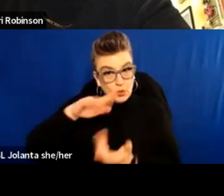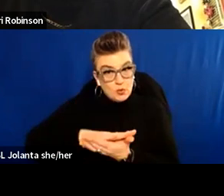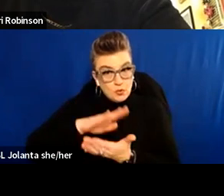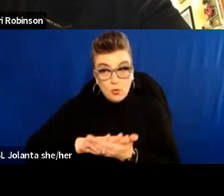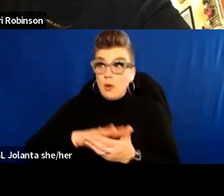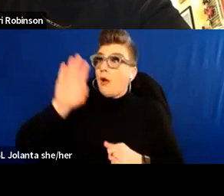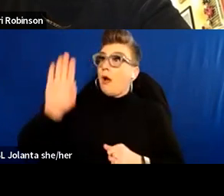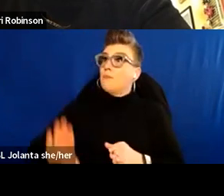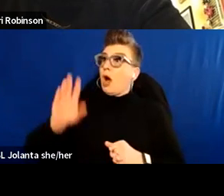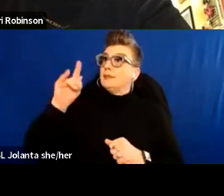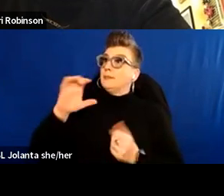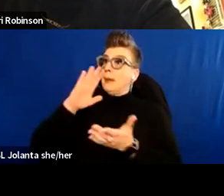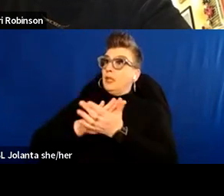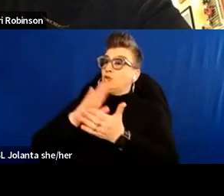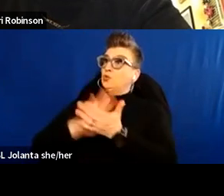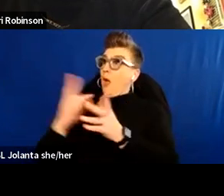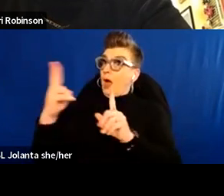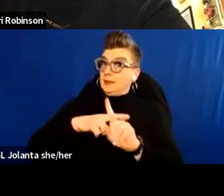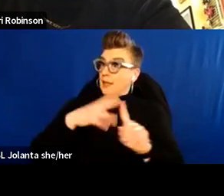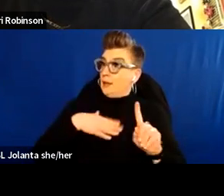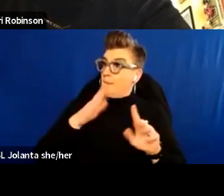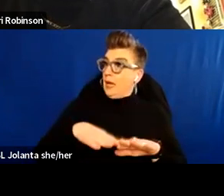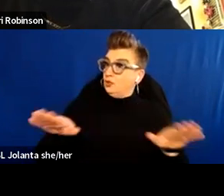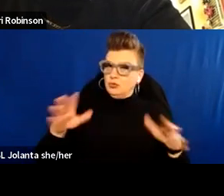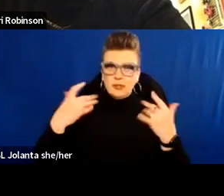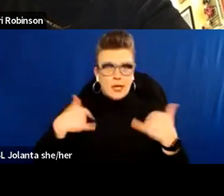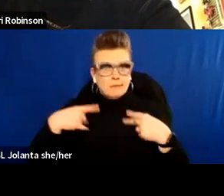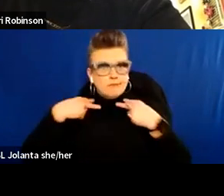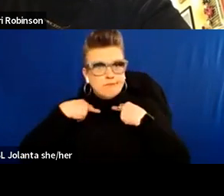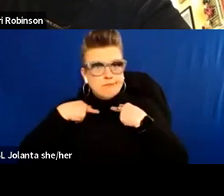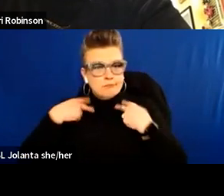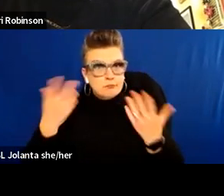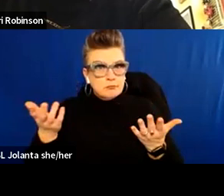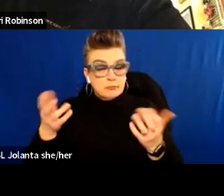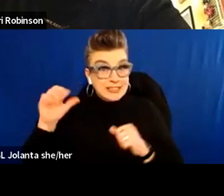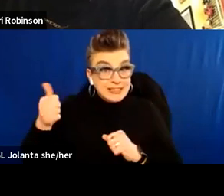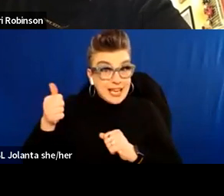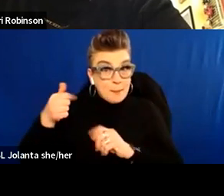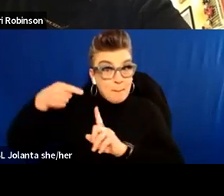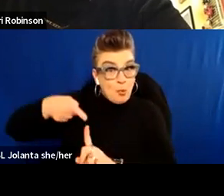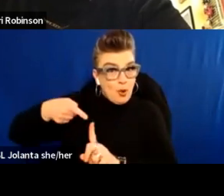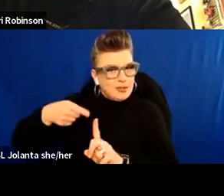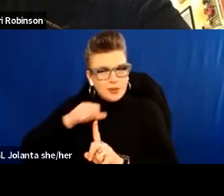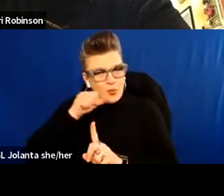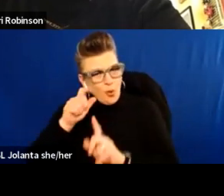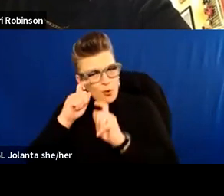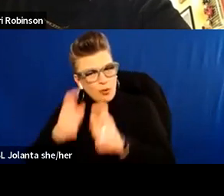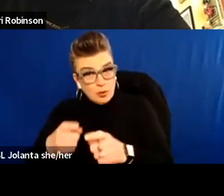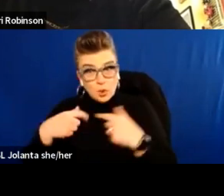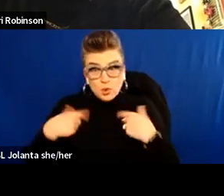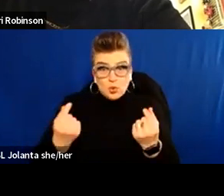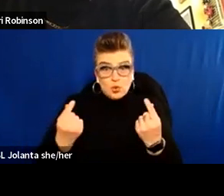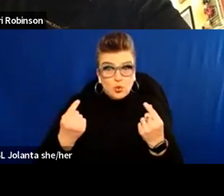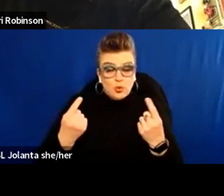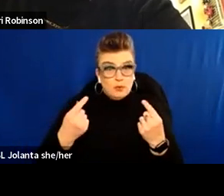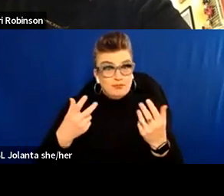bps and what should i do now should i play another lottery and win it again um so what